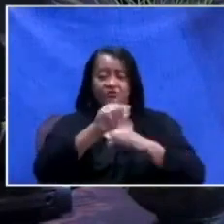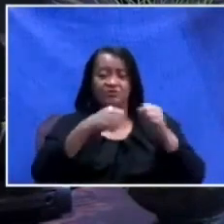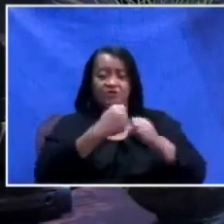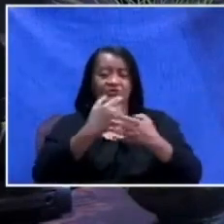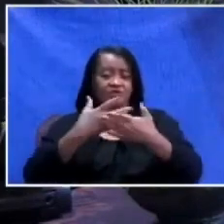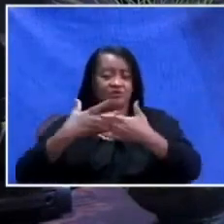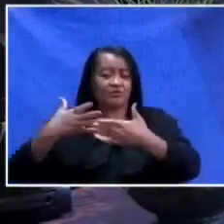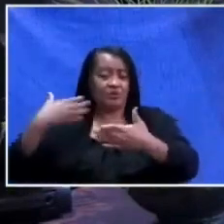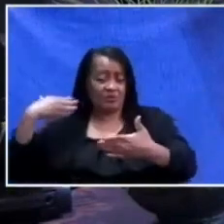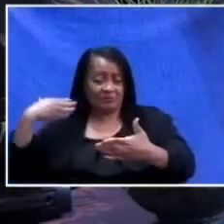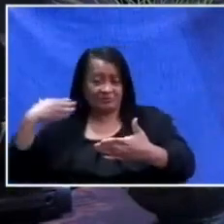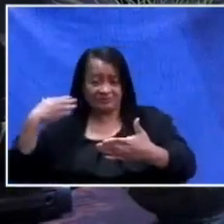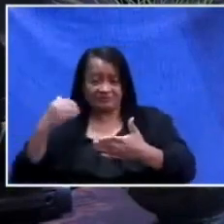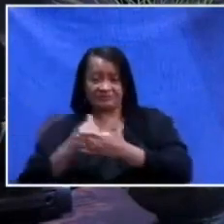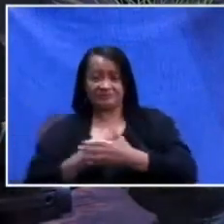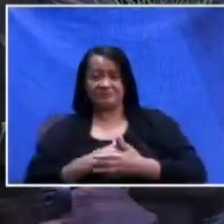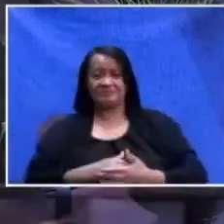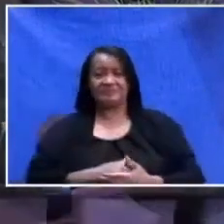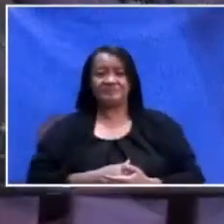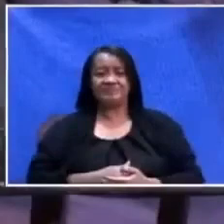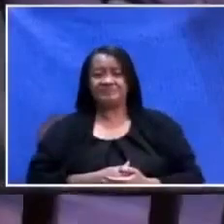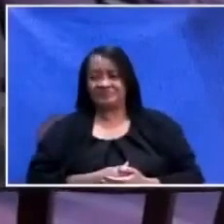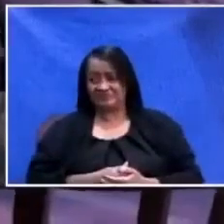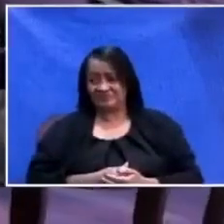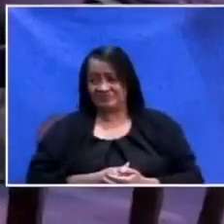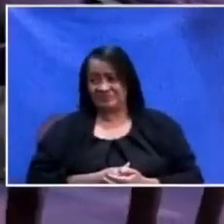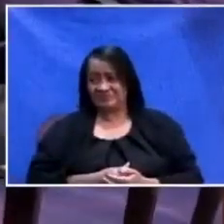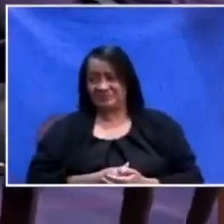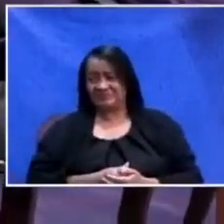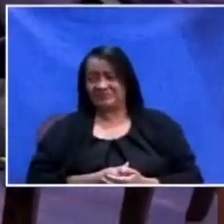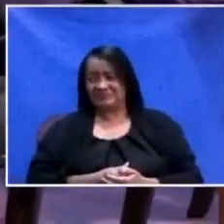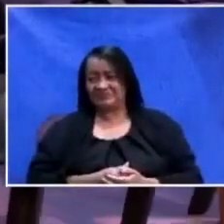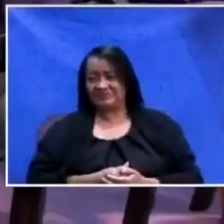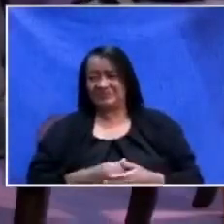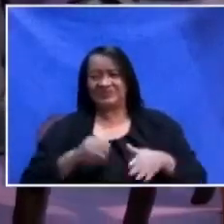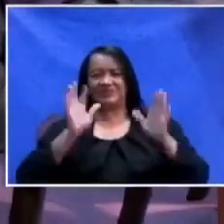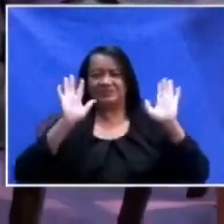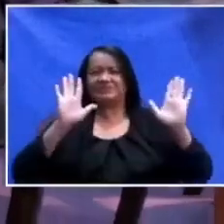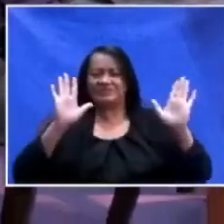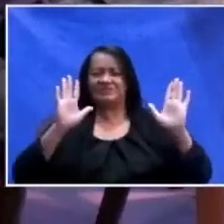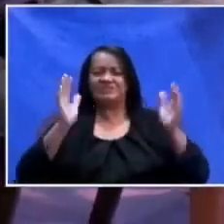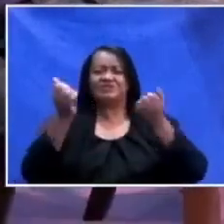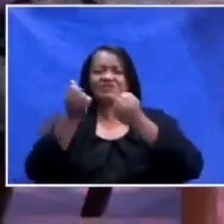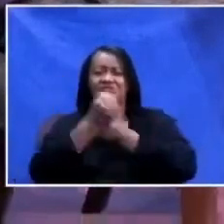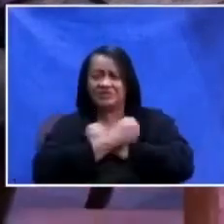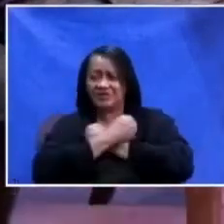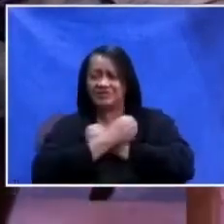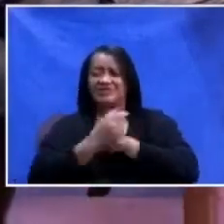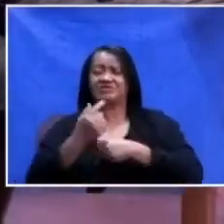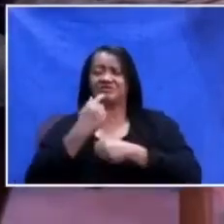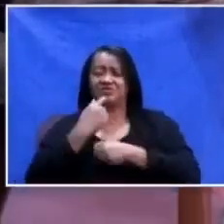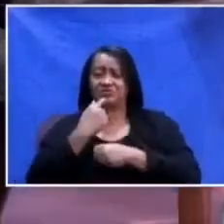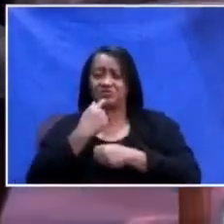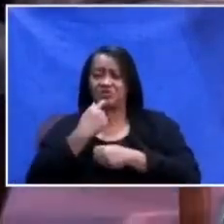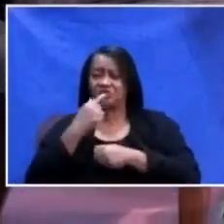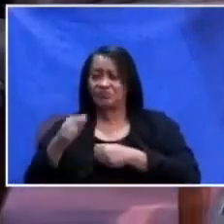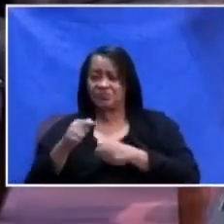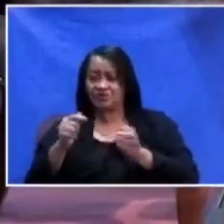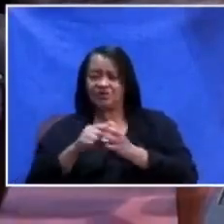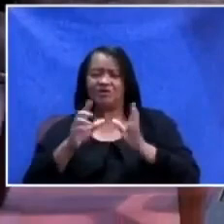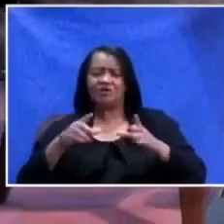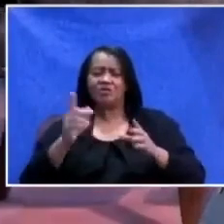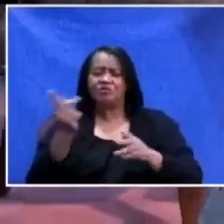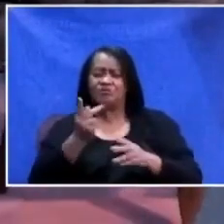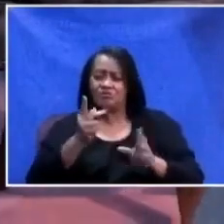1979. Amen. Reverend King, can I just ask this one question? So I think it is such a lovely one. And it says that you two pour so